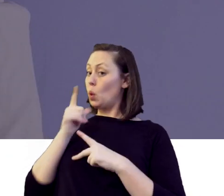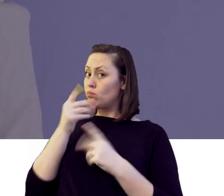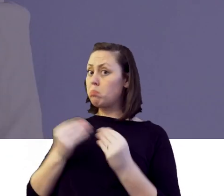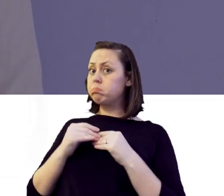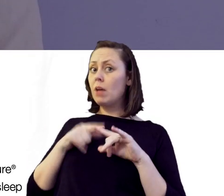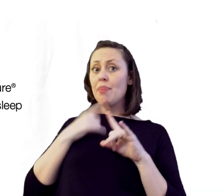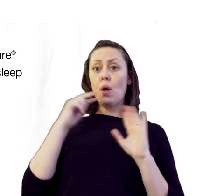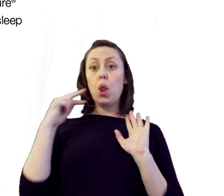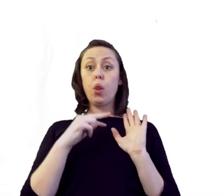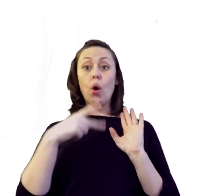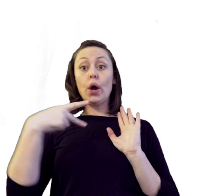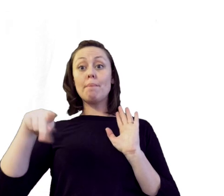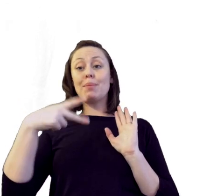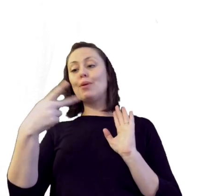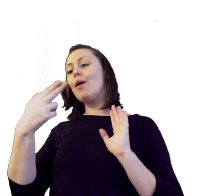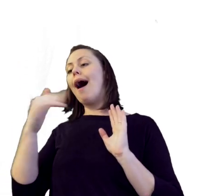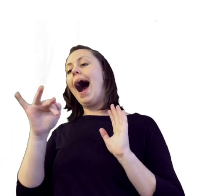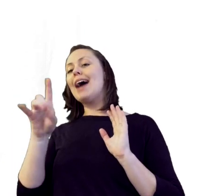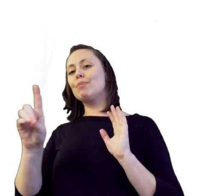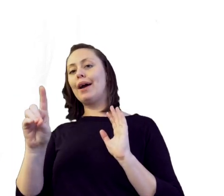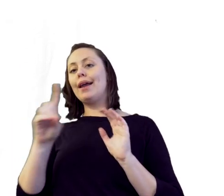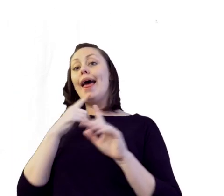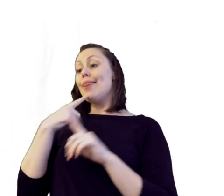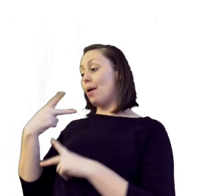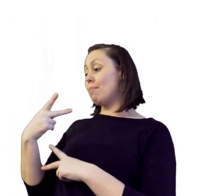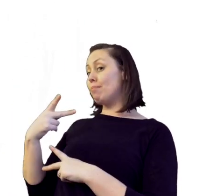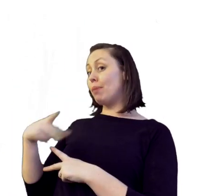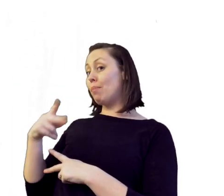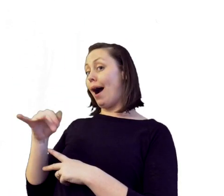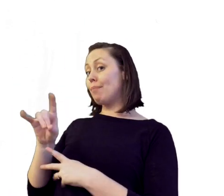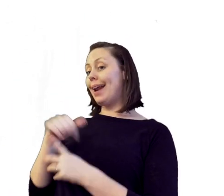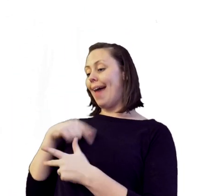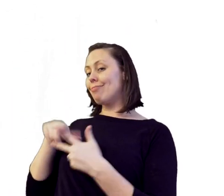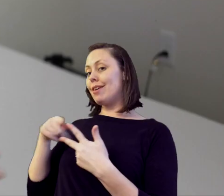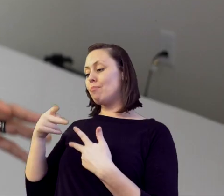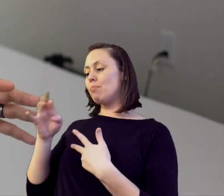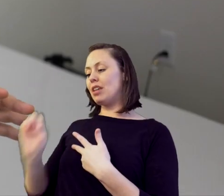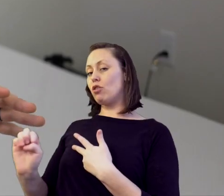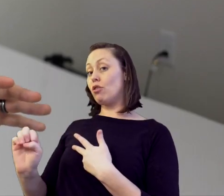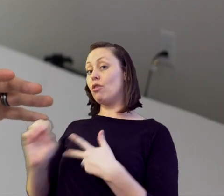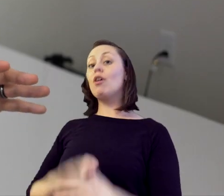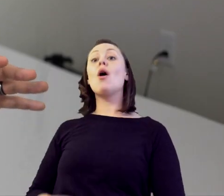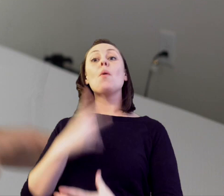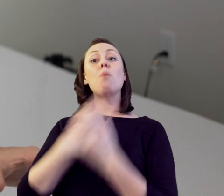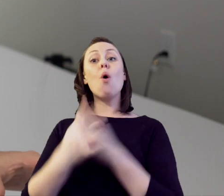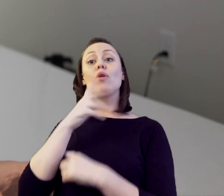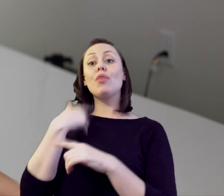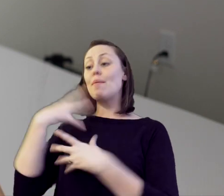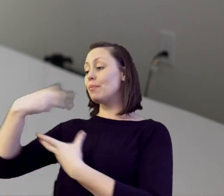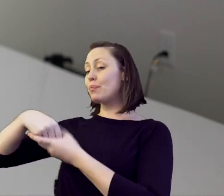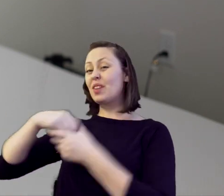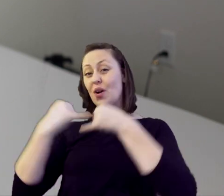sleepers take a look at Purple's hybrid models, the Purple Hybrid and the Premier Hybrid. Both of these incorporate